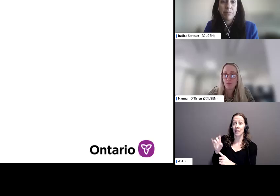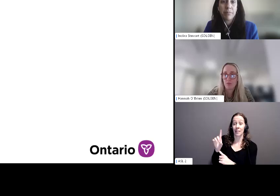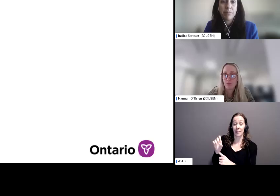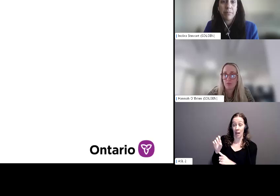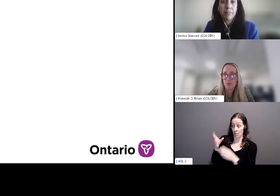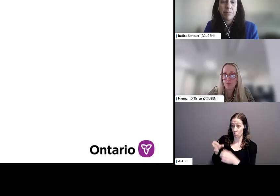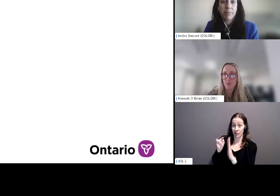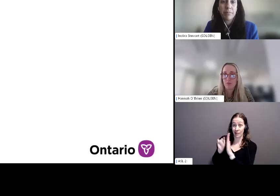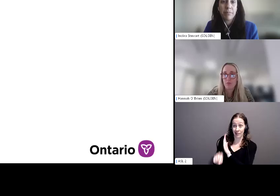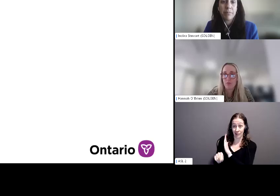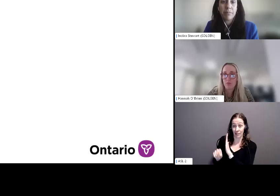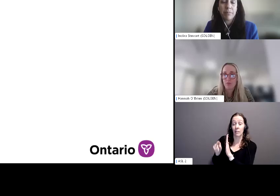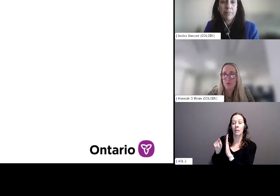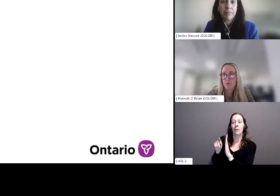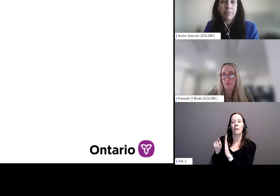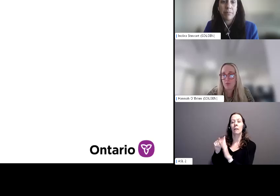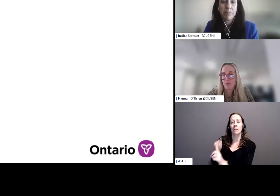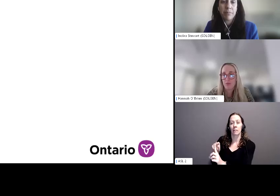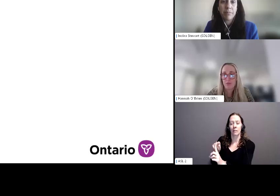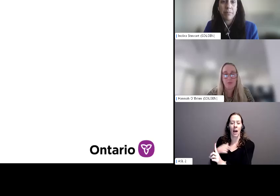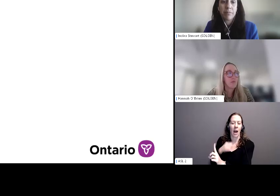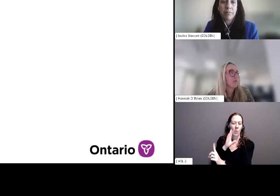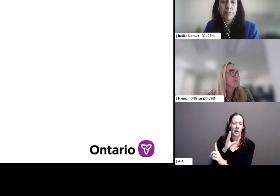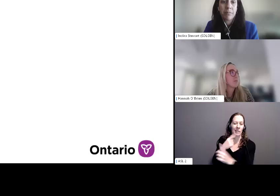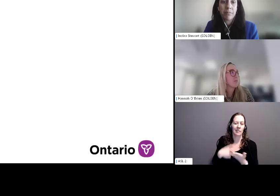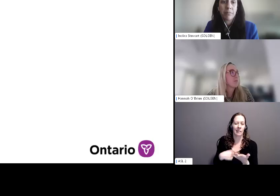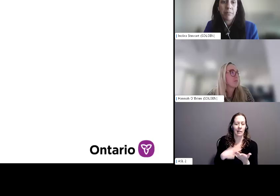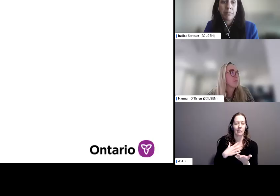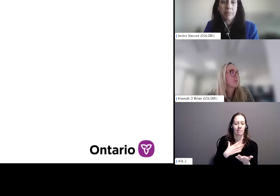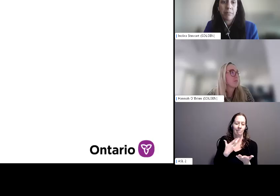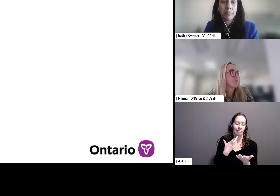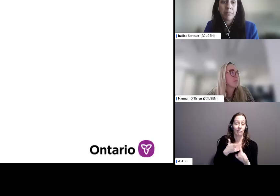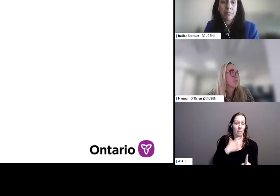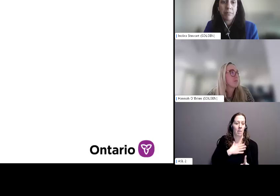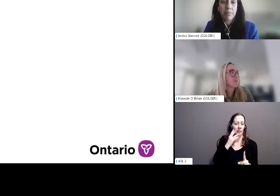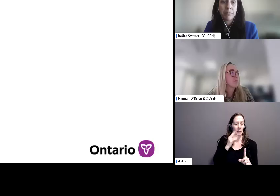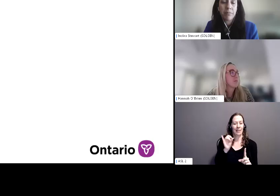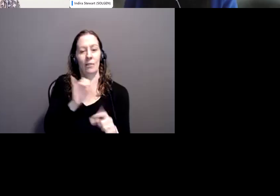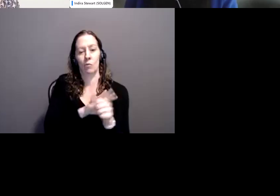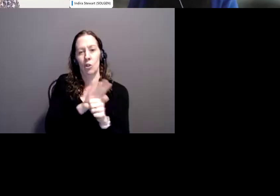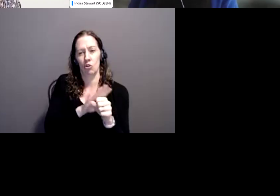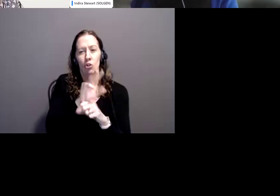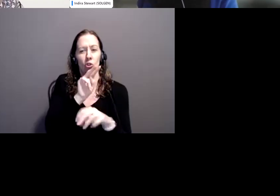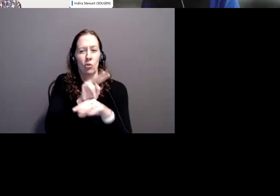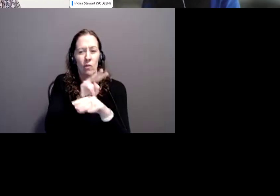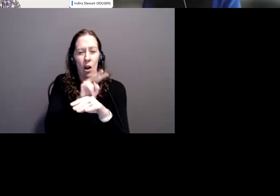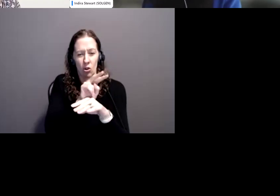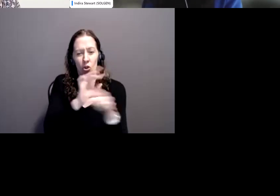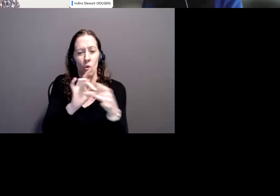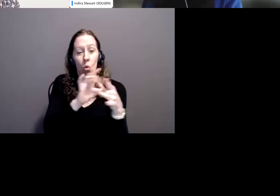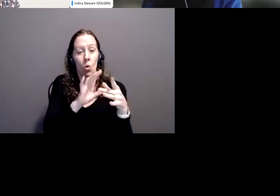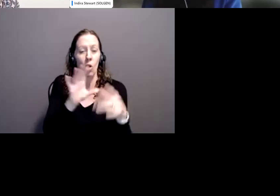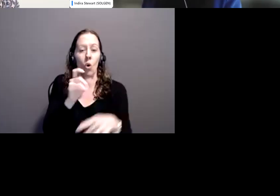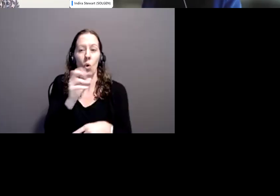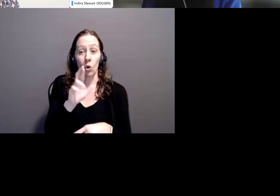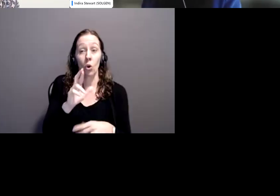and I'll just talk to as from my experience as a regional supervising coroner, is that you may have two